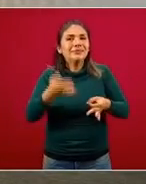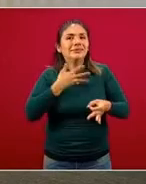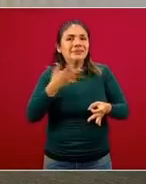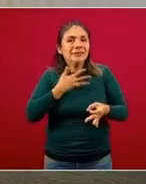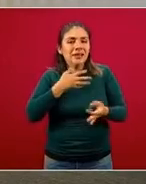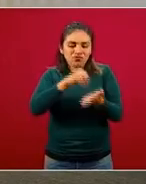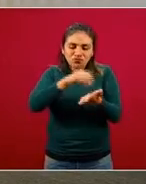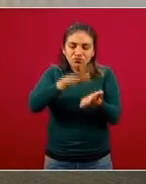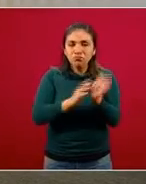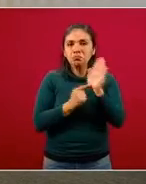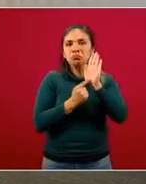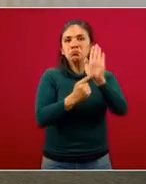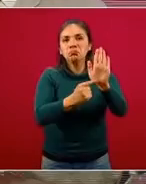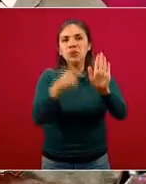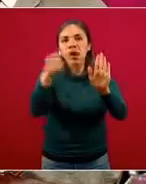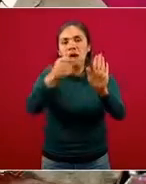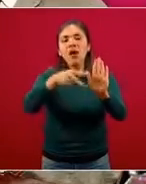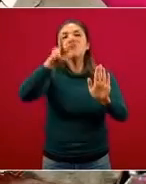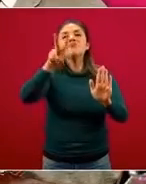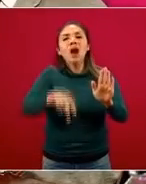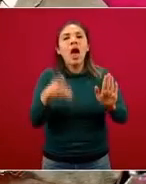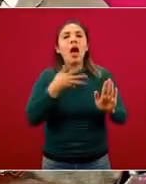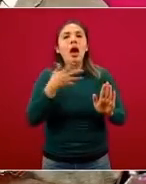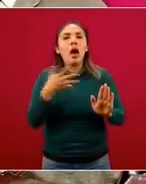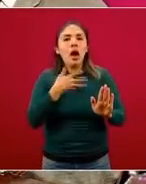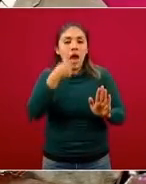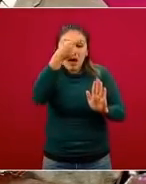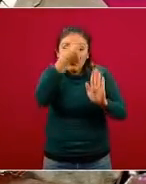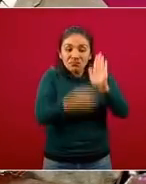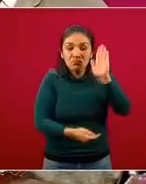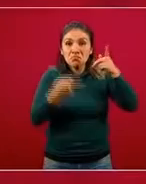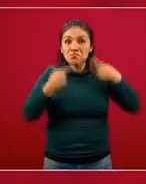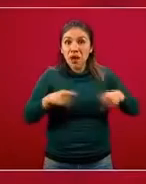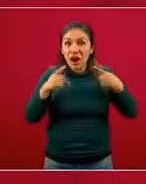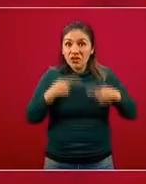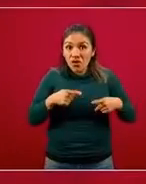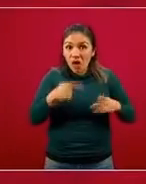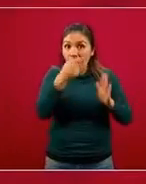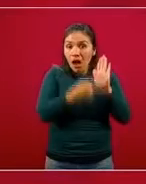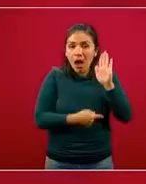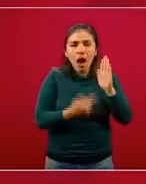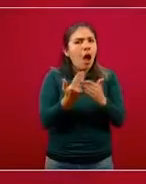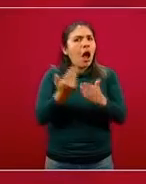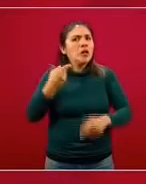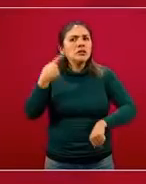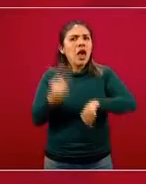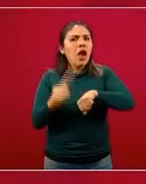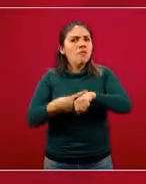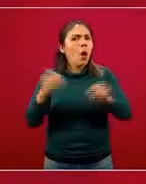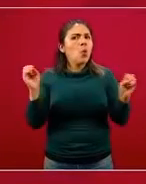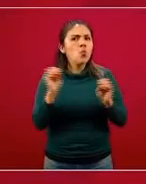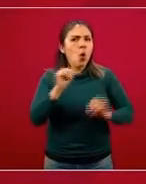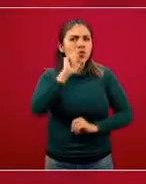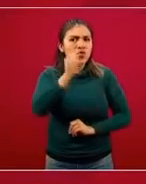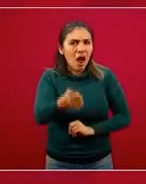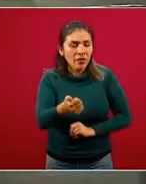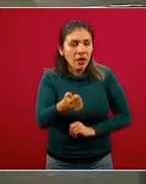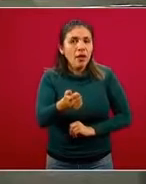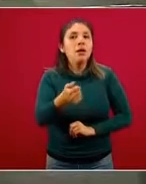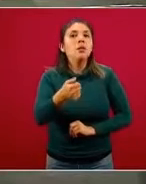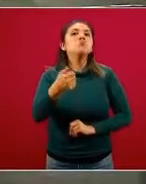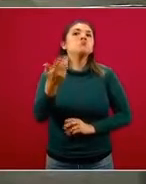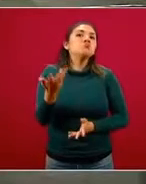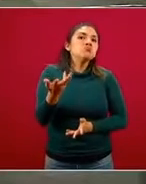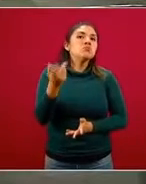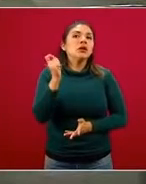file in order to give you a number that faithfully expresses that percentage and tells you that they